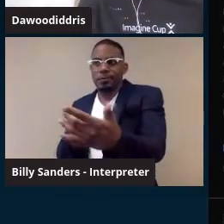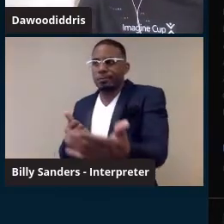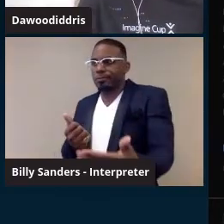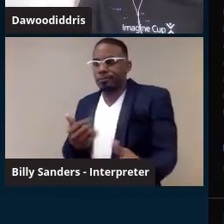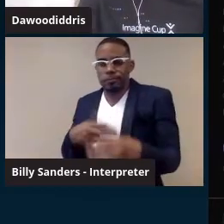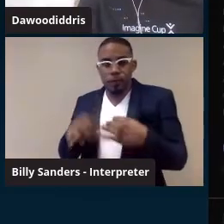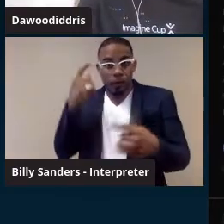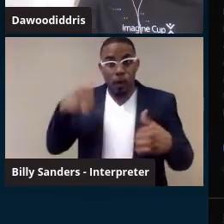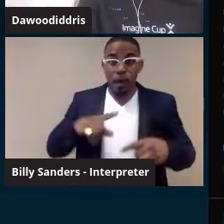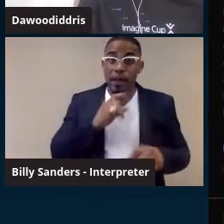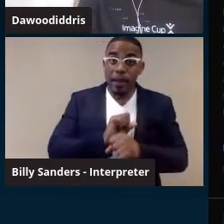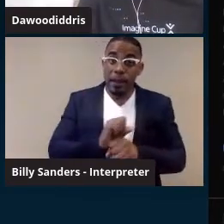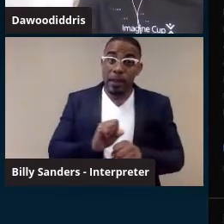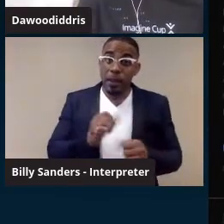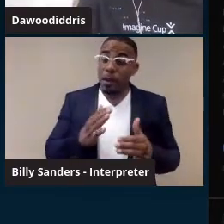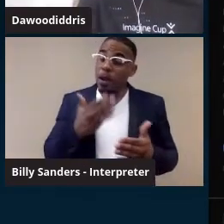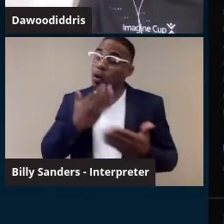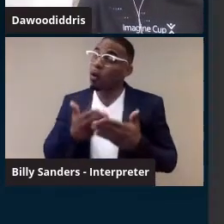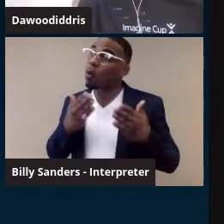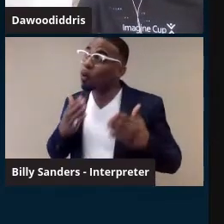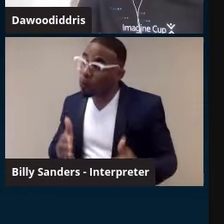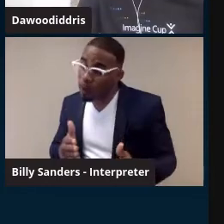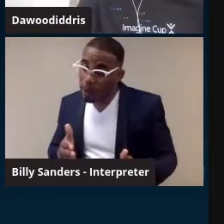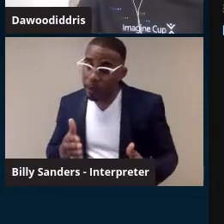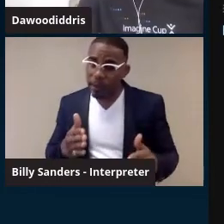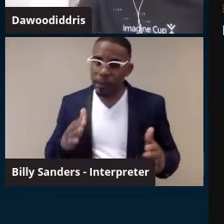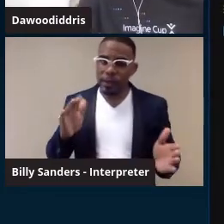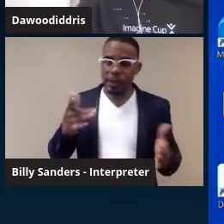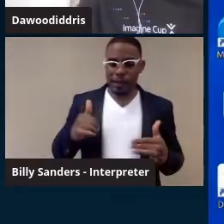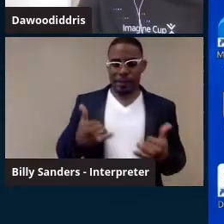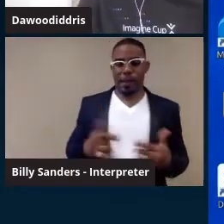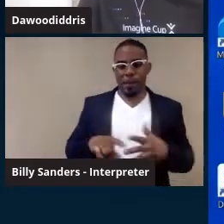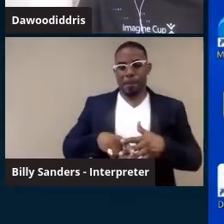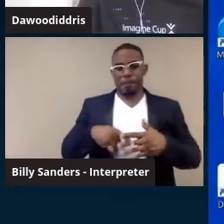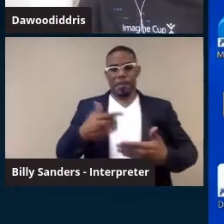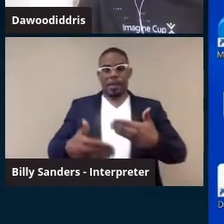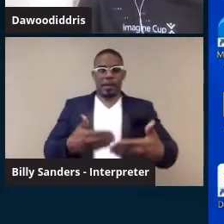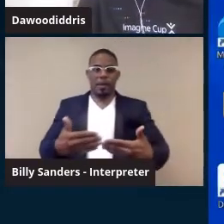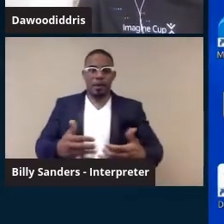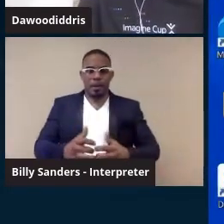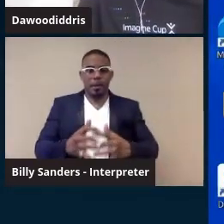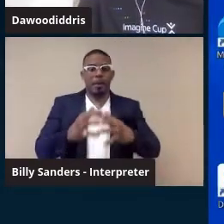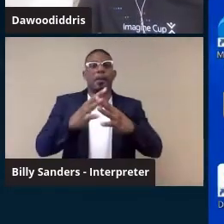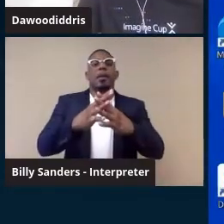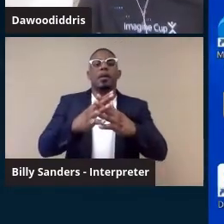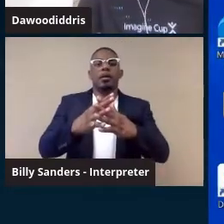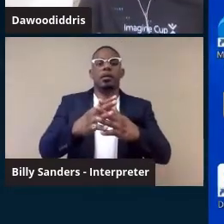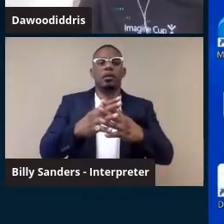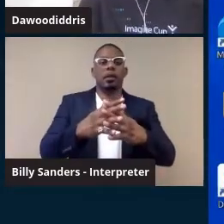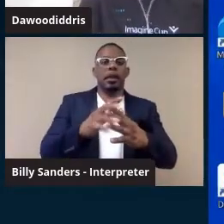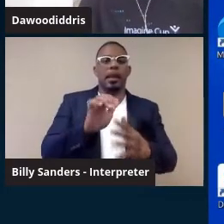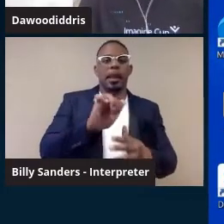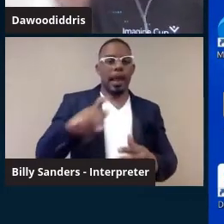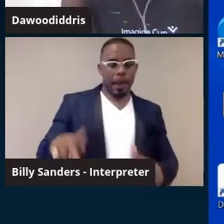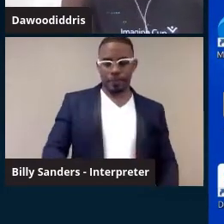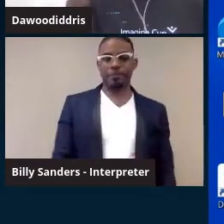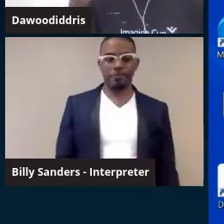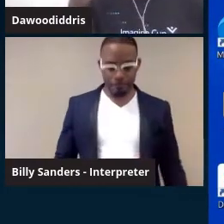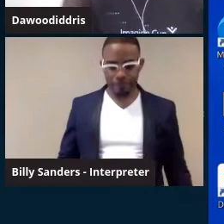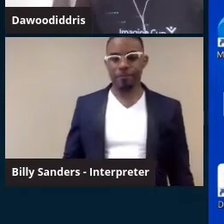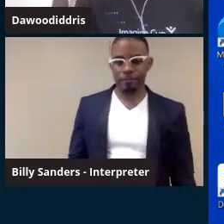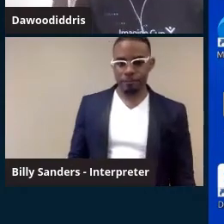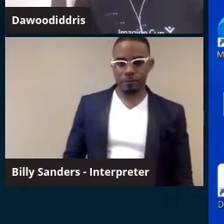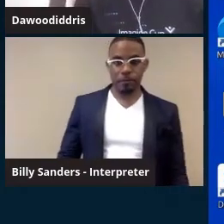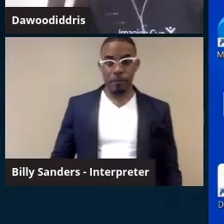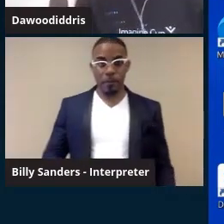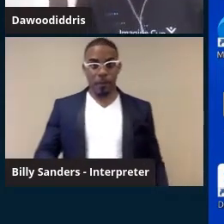for us. So this is probably the good way. Let's now begin, building a Node application. Okay, so Scott is going to